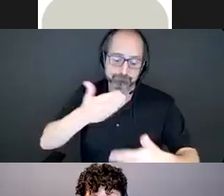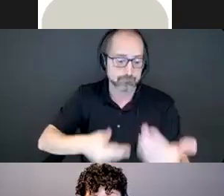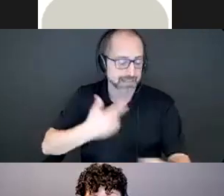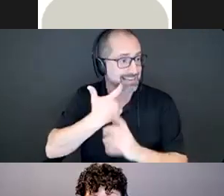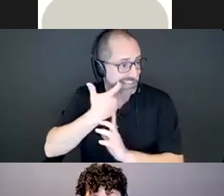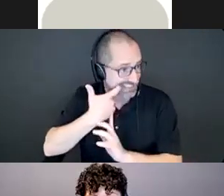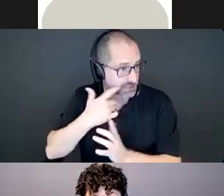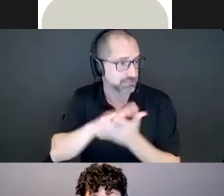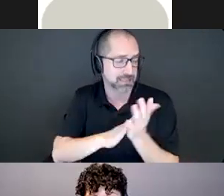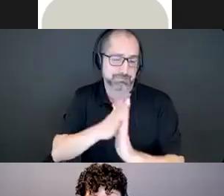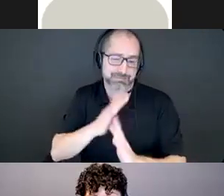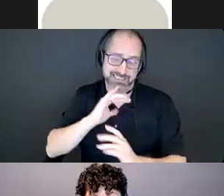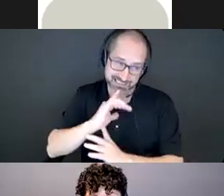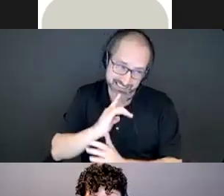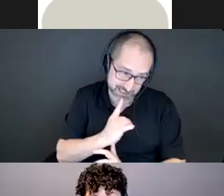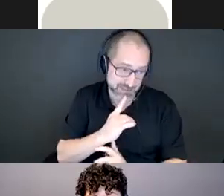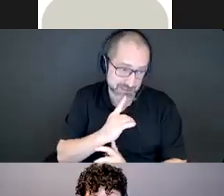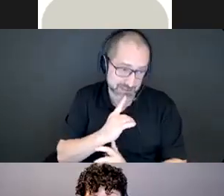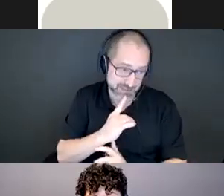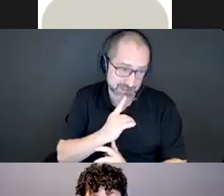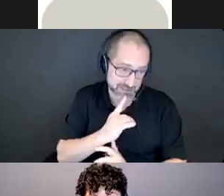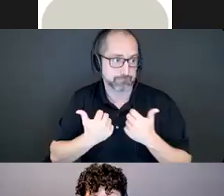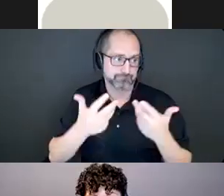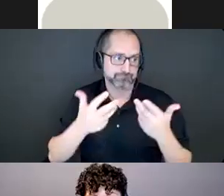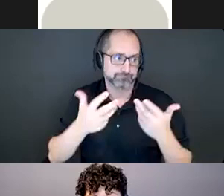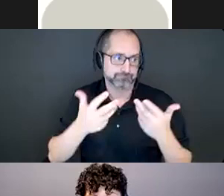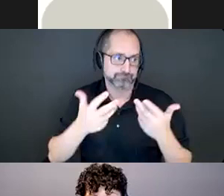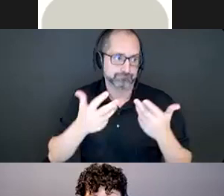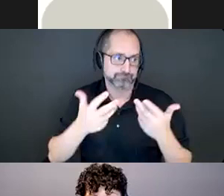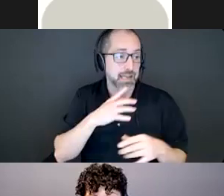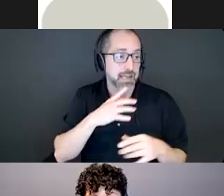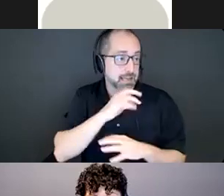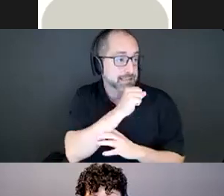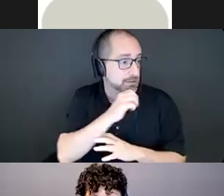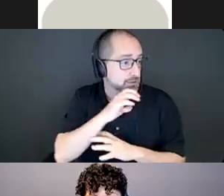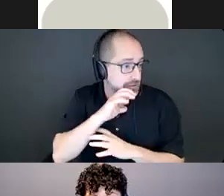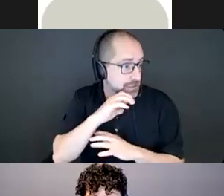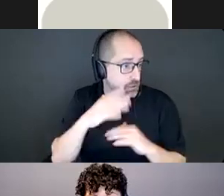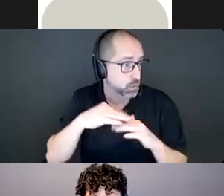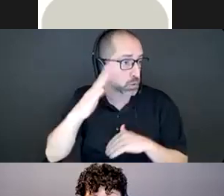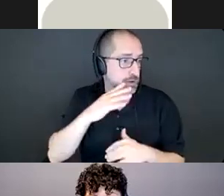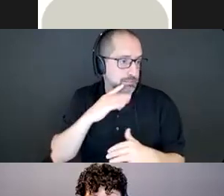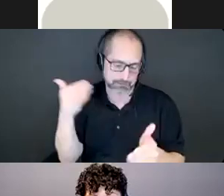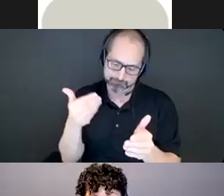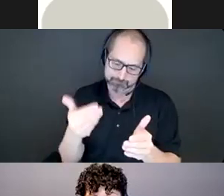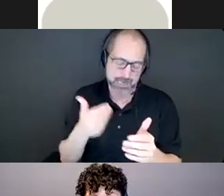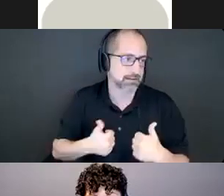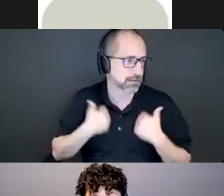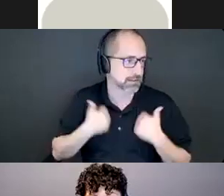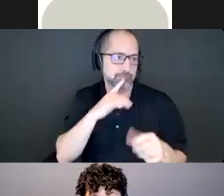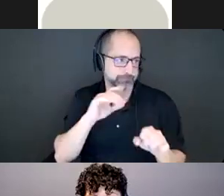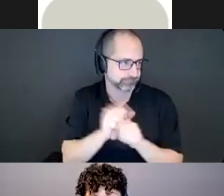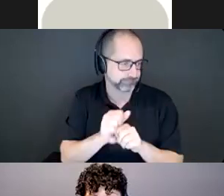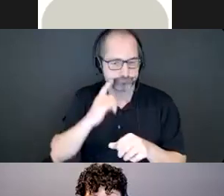life-threatening. And of course, in older adults, at the end of life, it becomes so much more disabling. And So Marilyn, again, it's